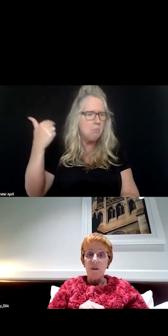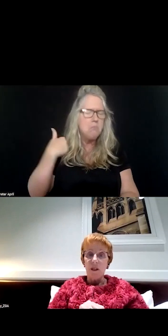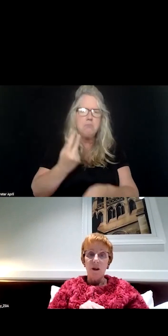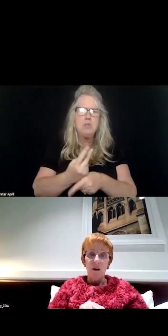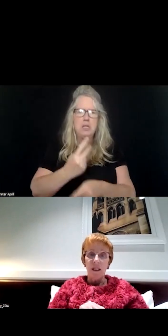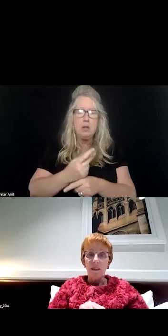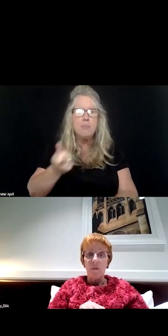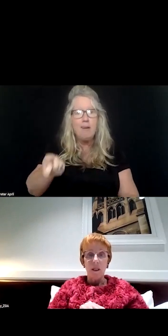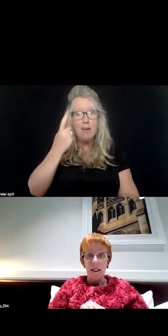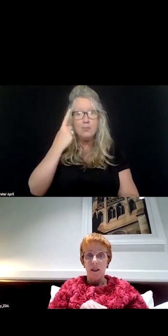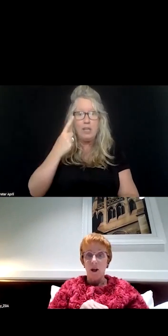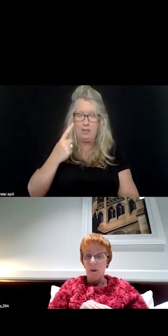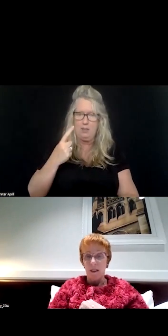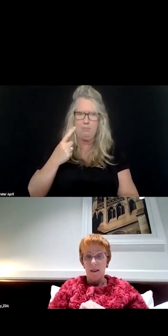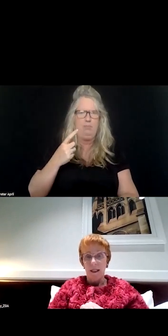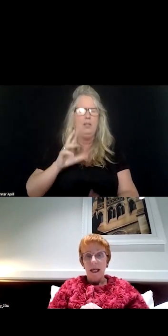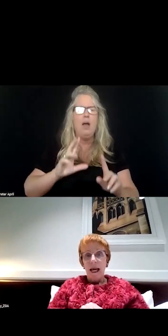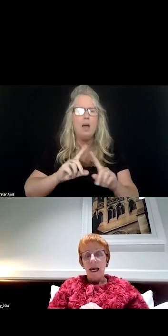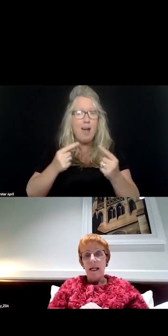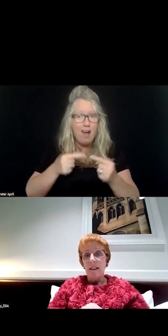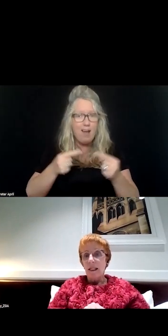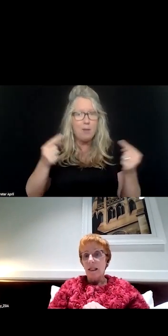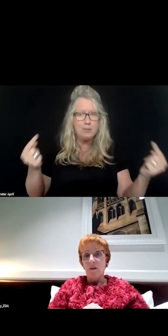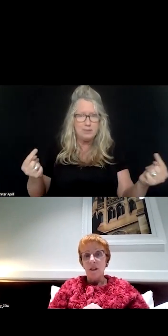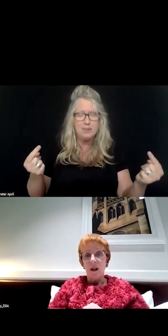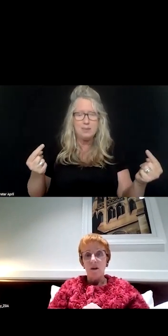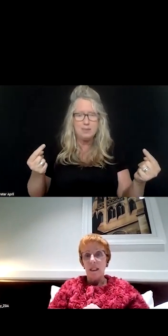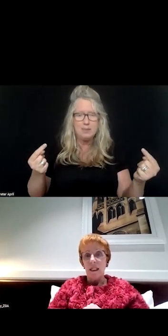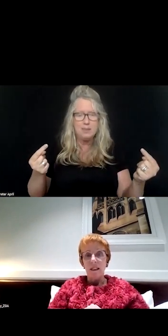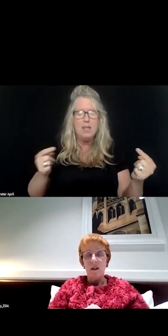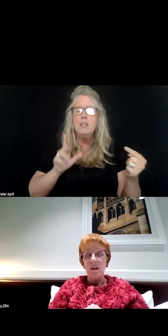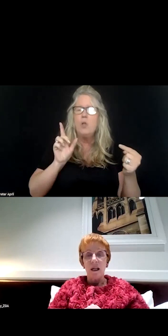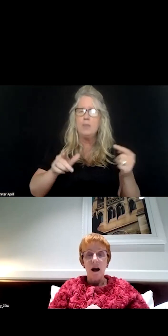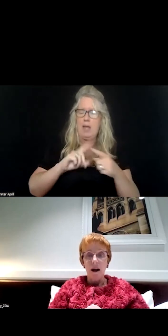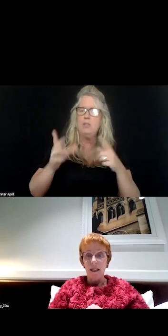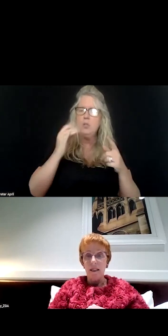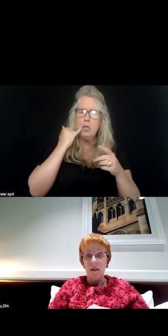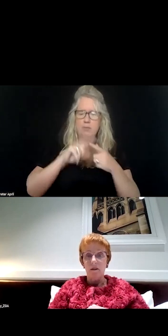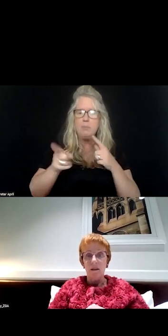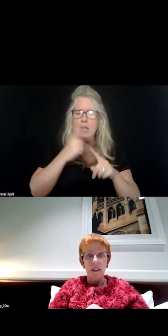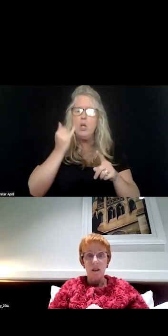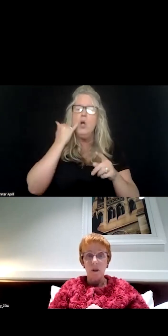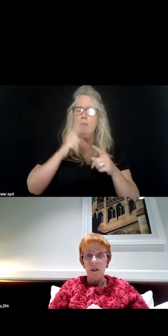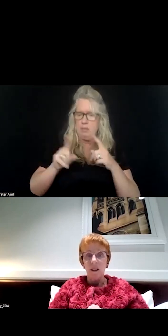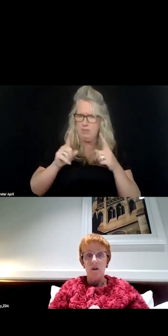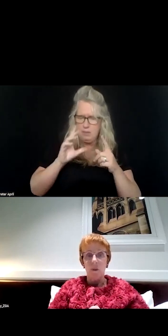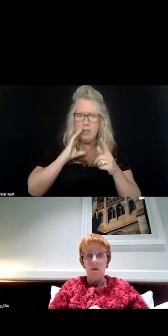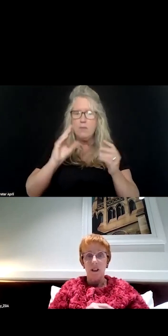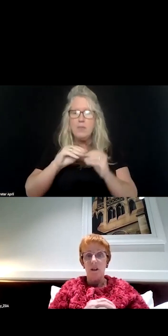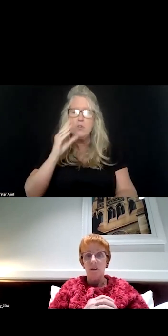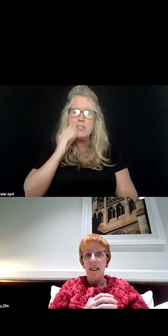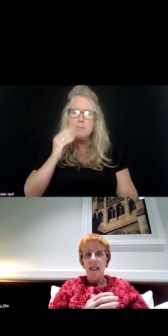More often than not, it's completely the opposite. And it can result in us losing highly skilled and experienced